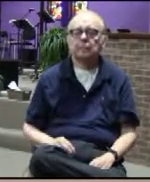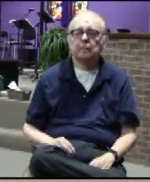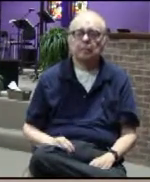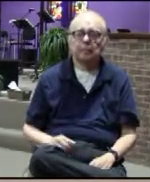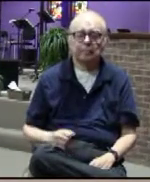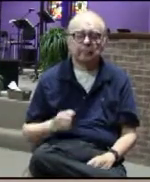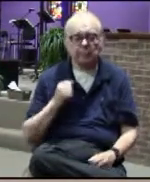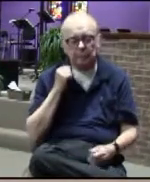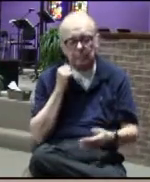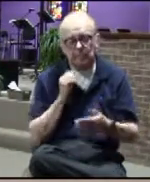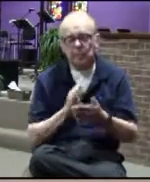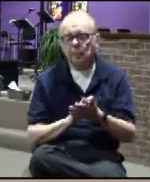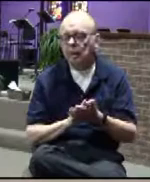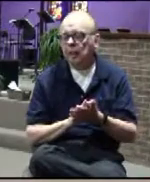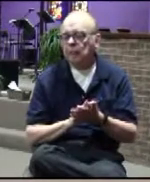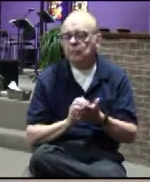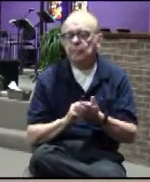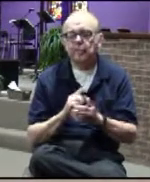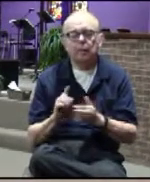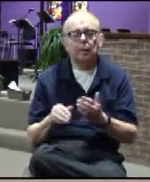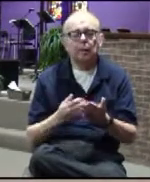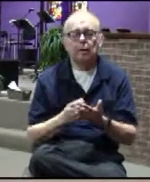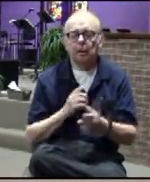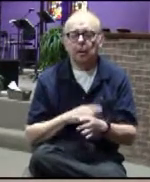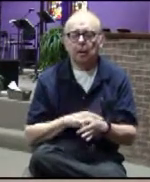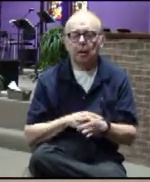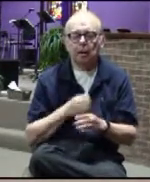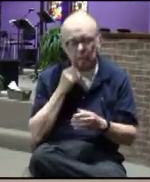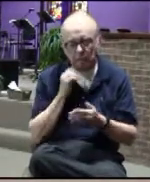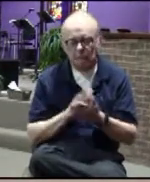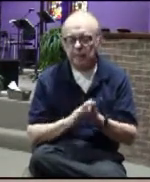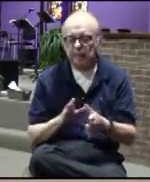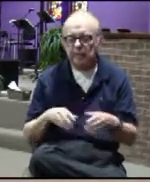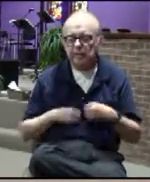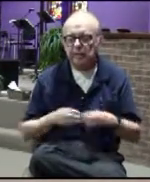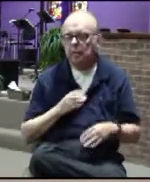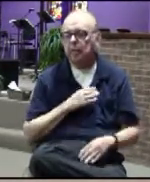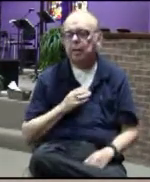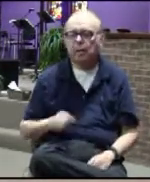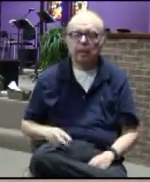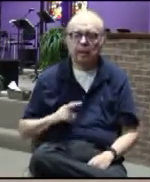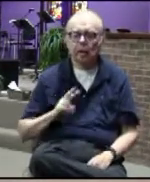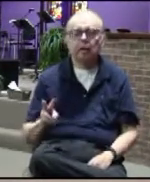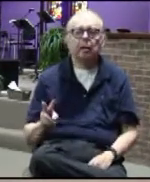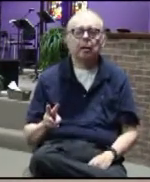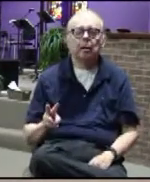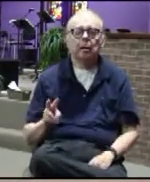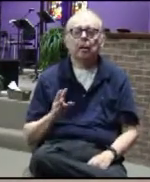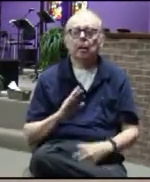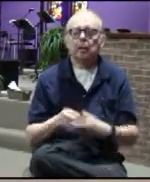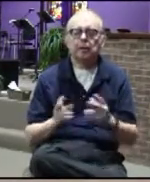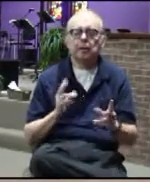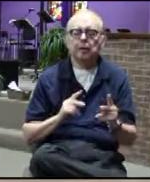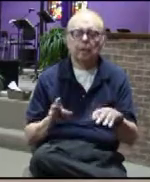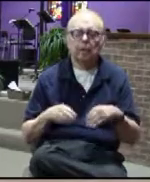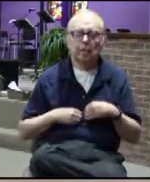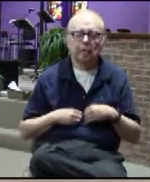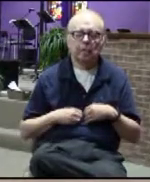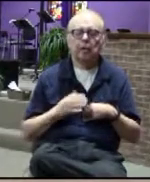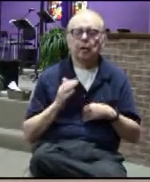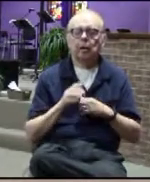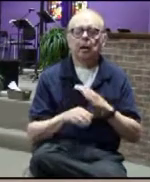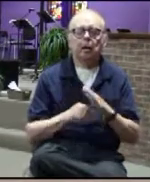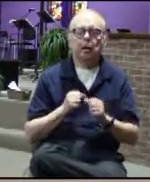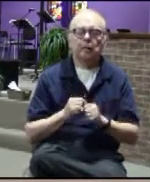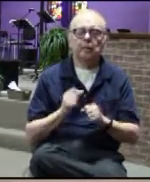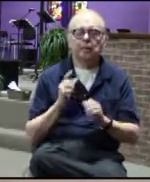she's right there with him the whole time she's accepted Christ seen all of these people come to Christ 15 years